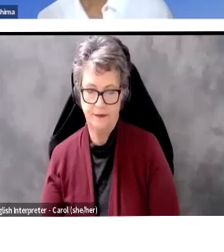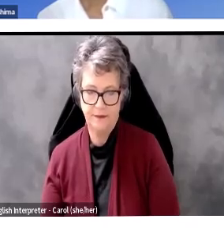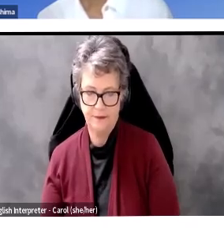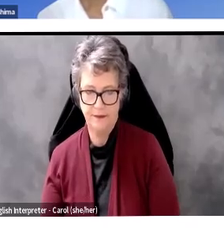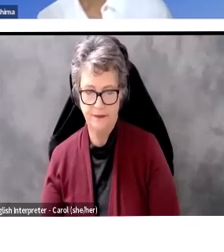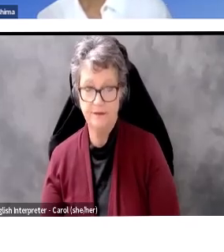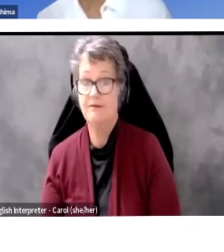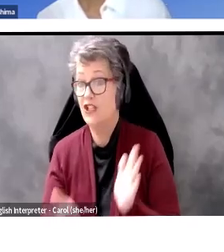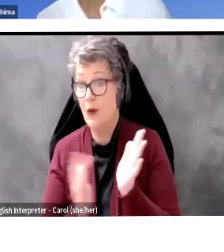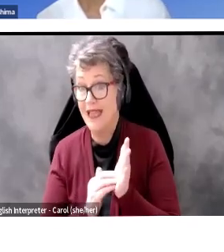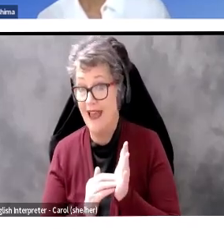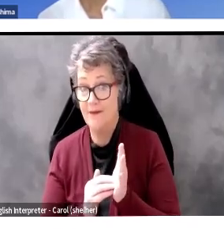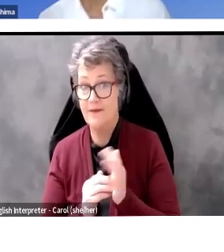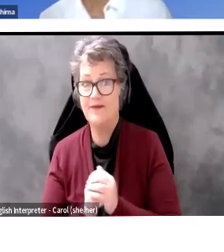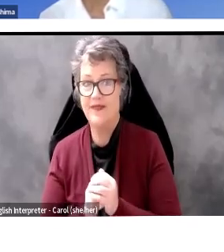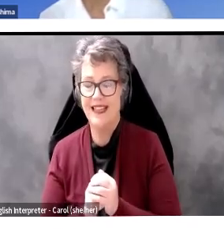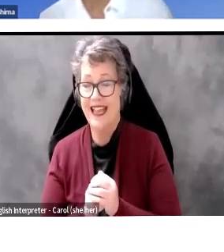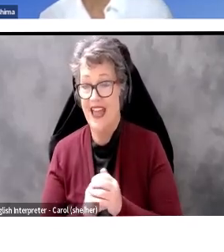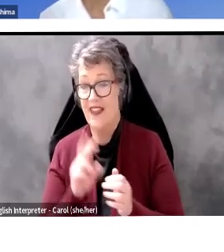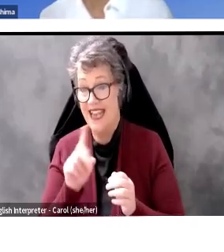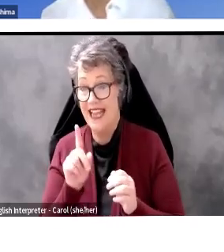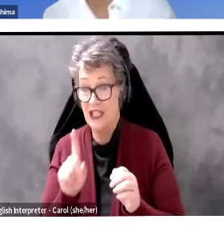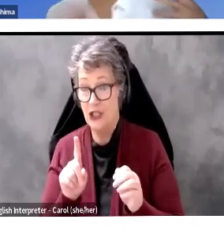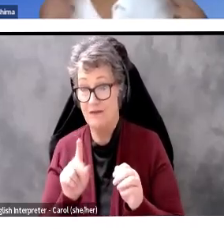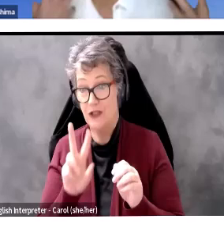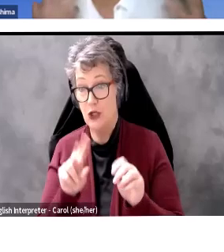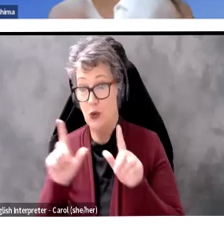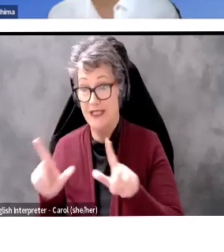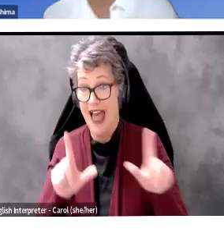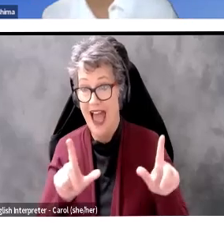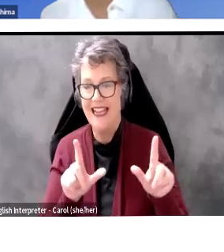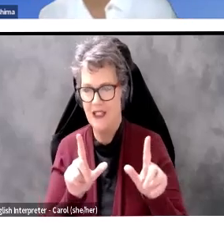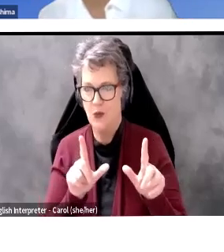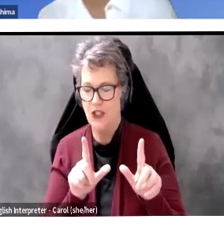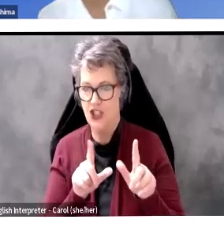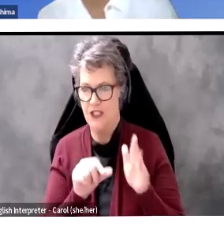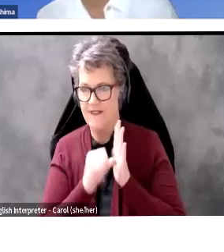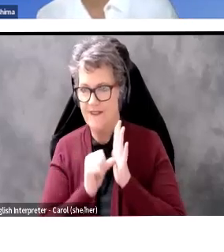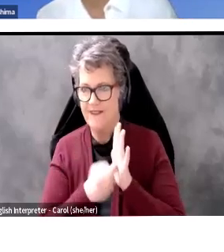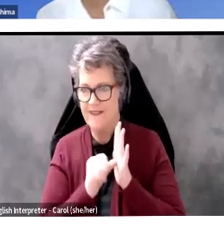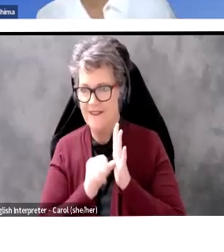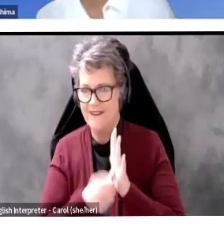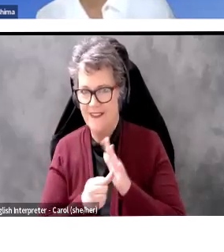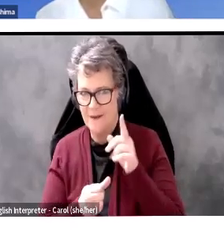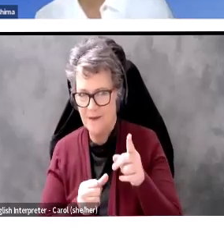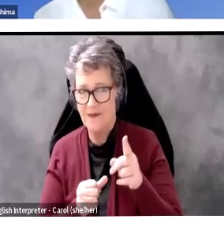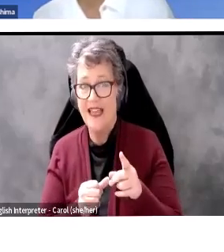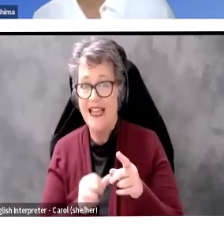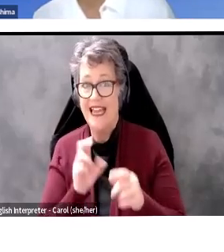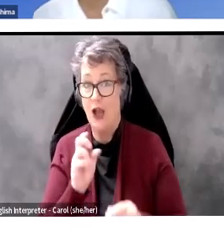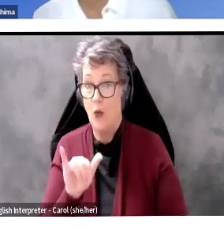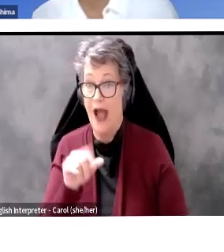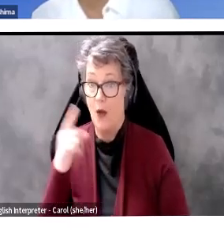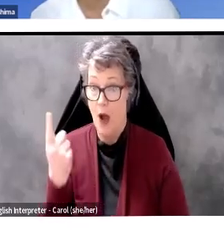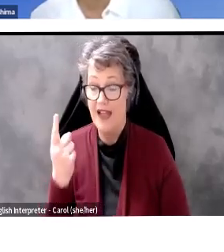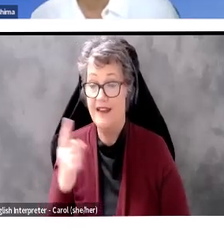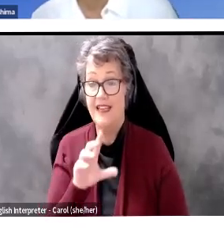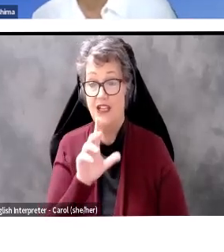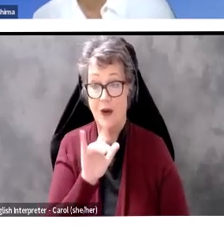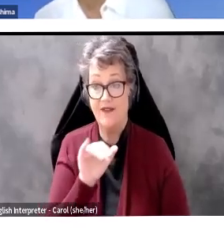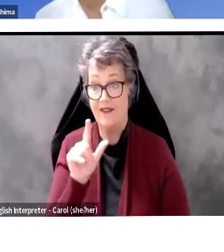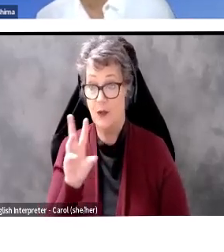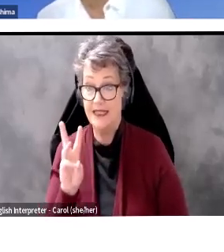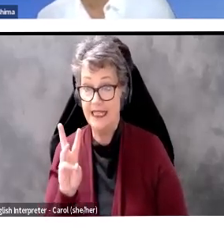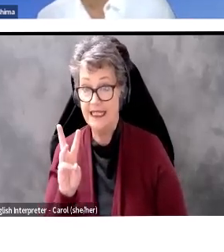So again, the next 2 slides are just going to hammer home the change in thinking about these terms. End of year 1 in 25,